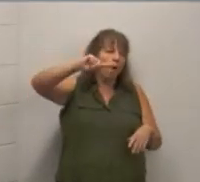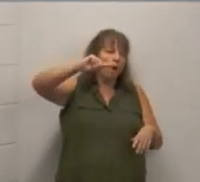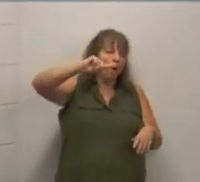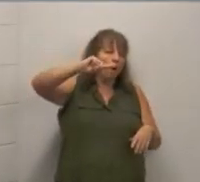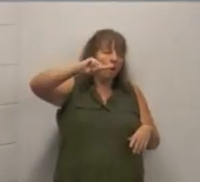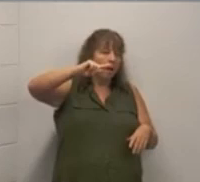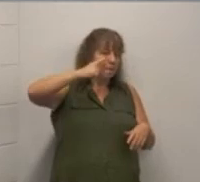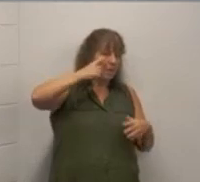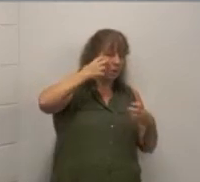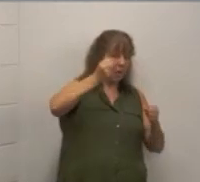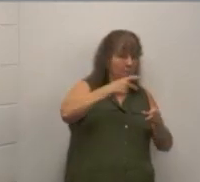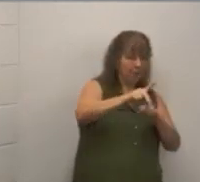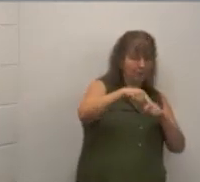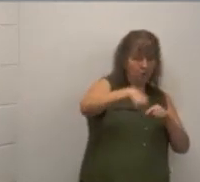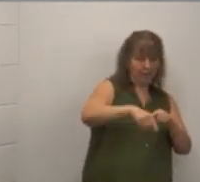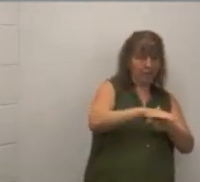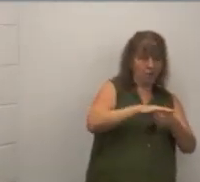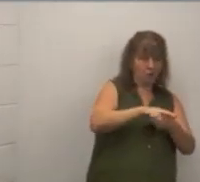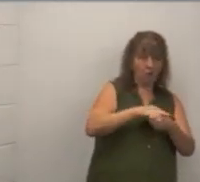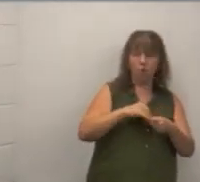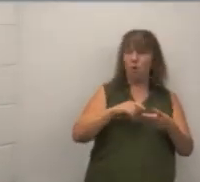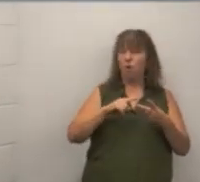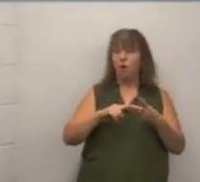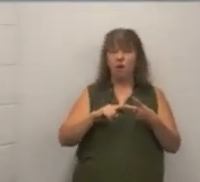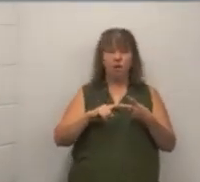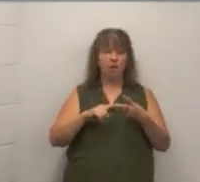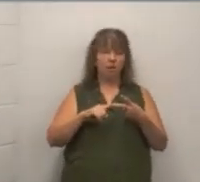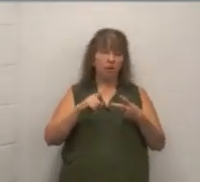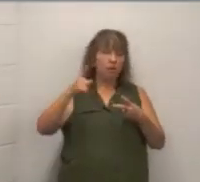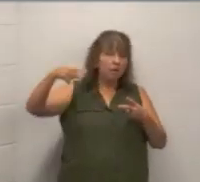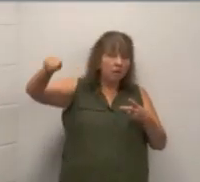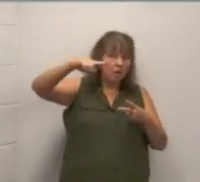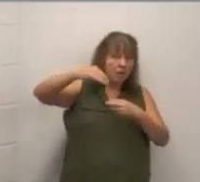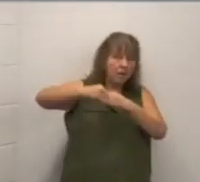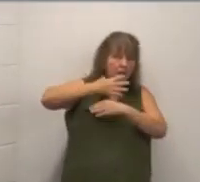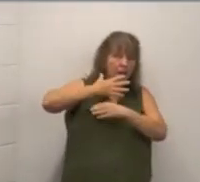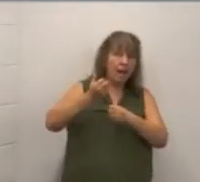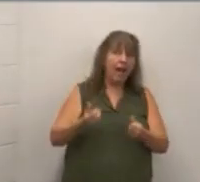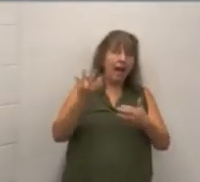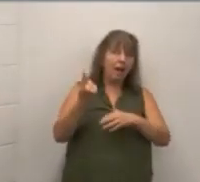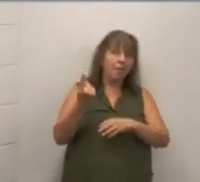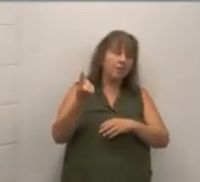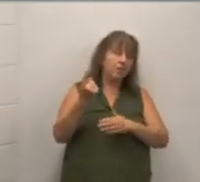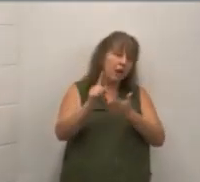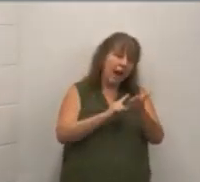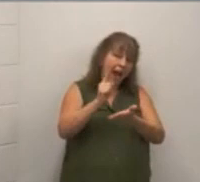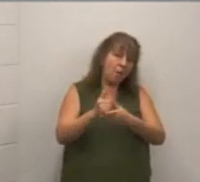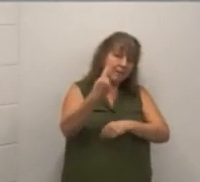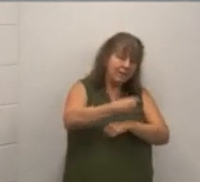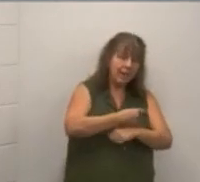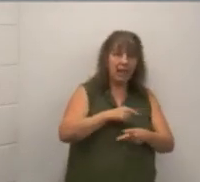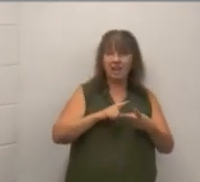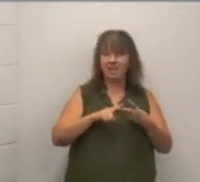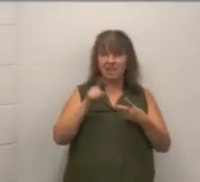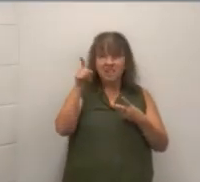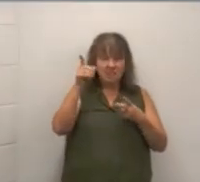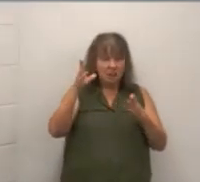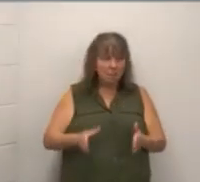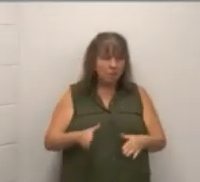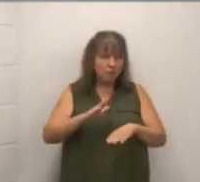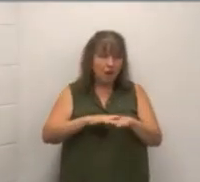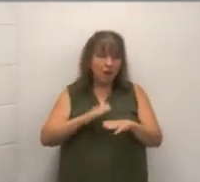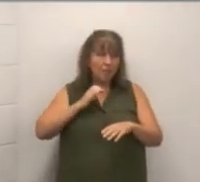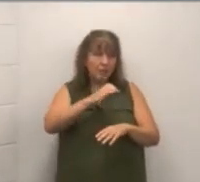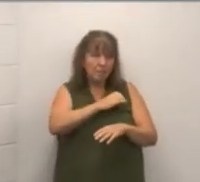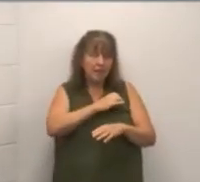mental health professional? Did they have any input in determining the length of the school day? Were they on the committee that developed the temporary learning